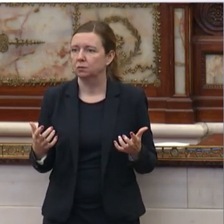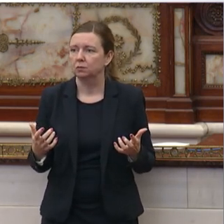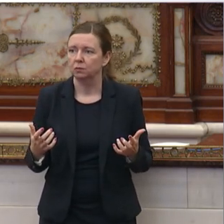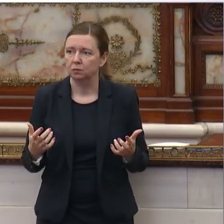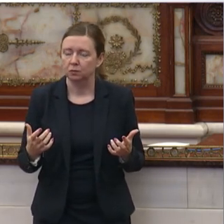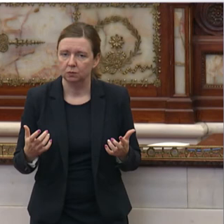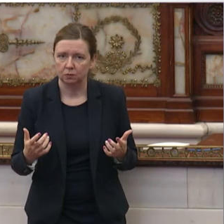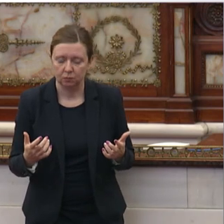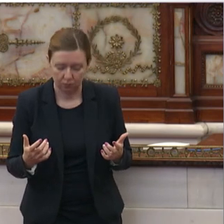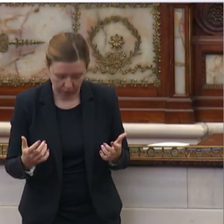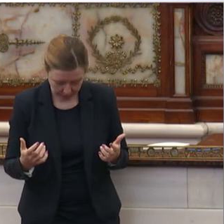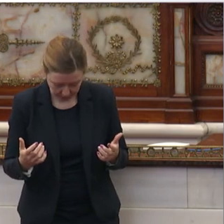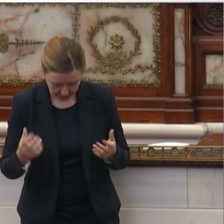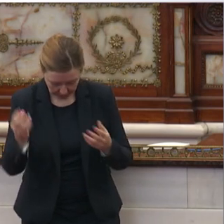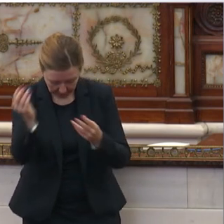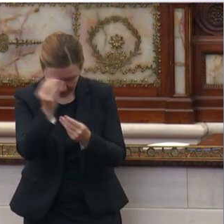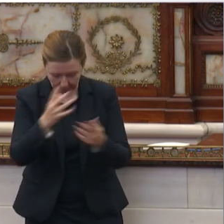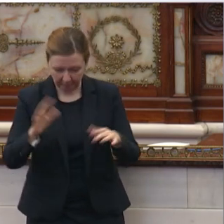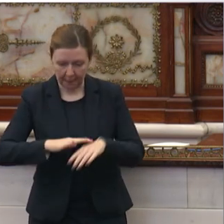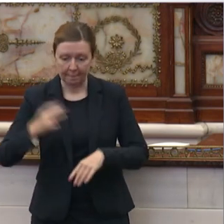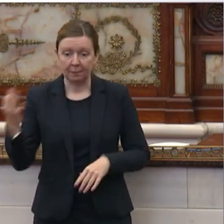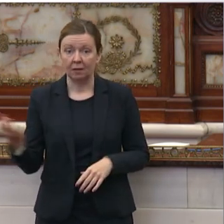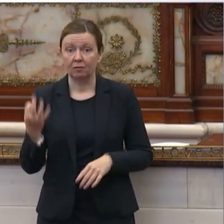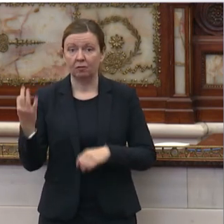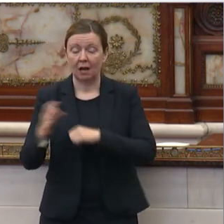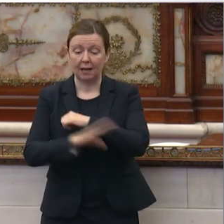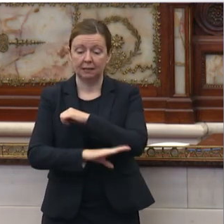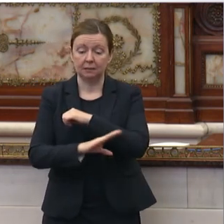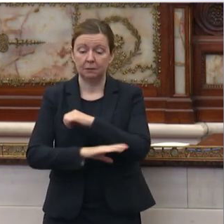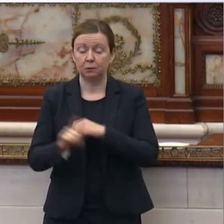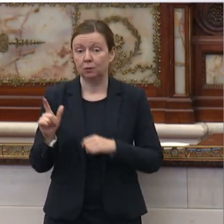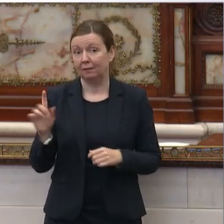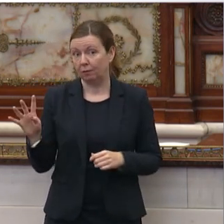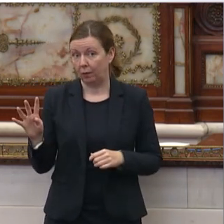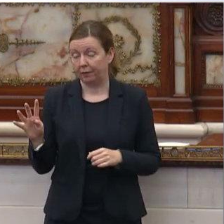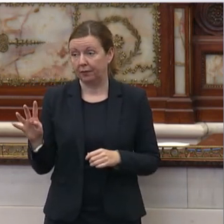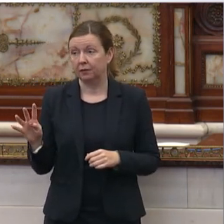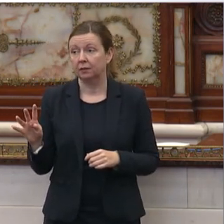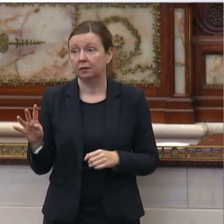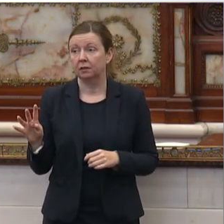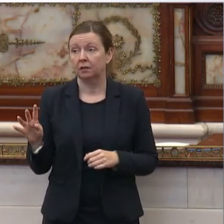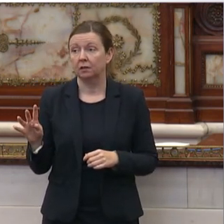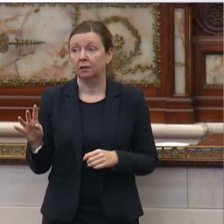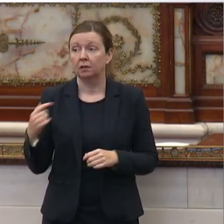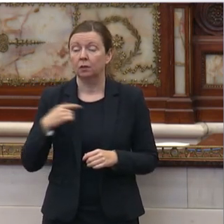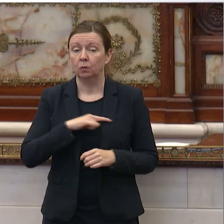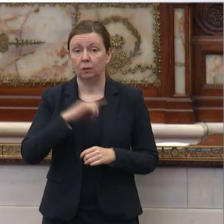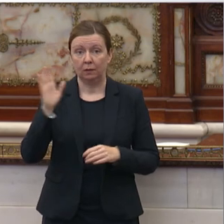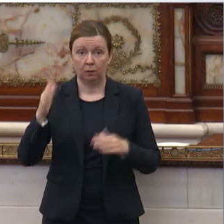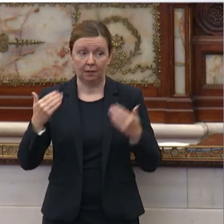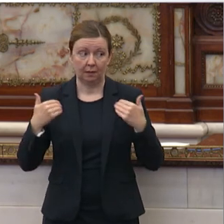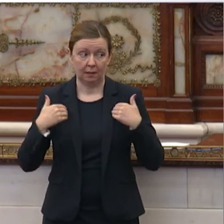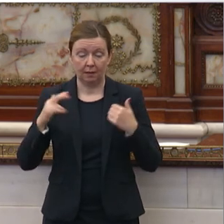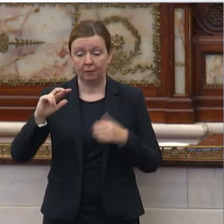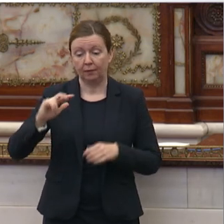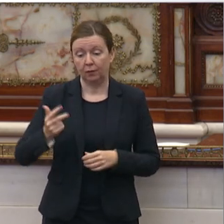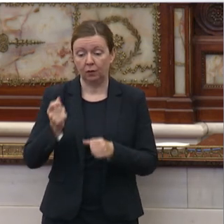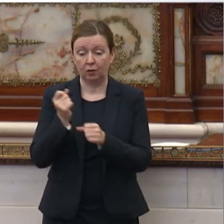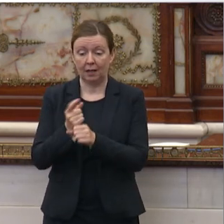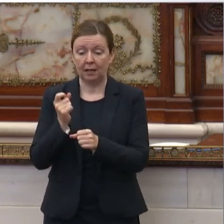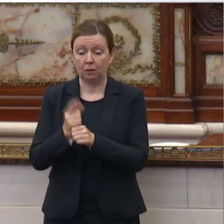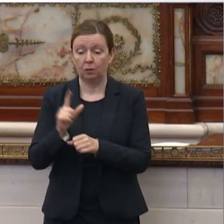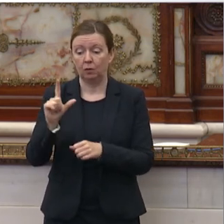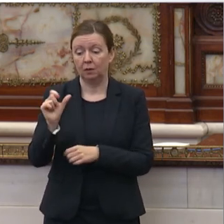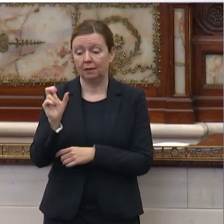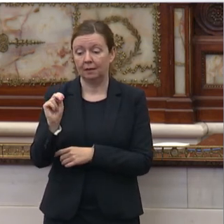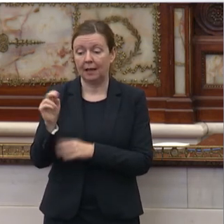note that on Friday, September 24th, we will be hosting the third annual Latin